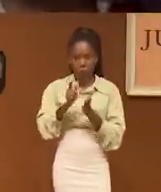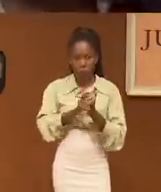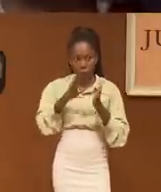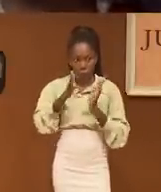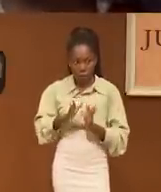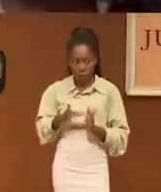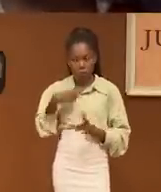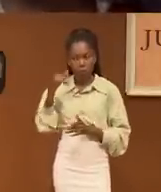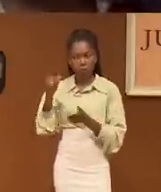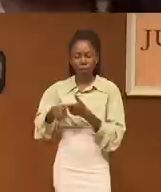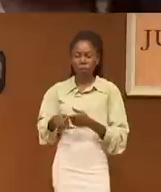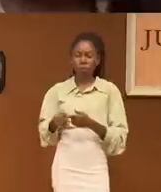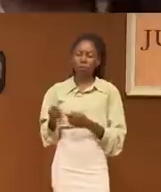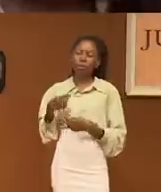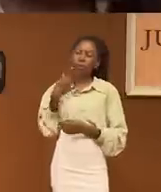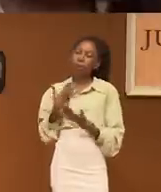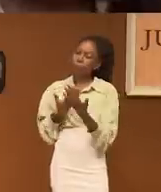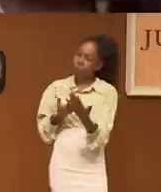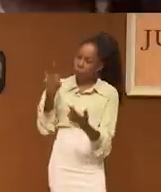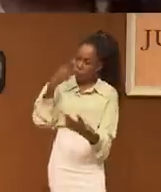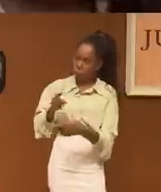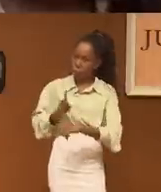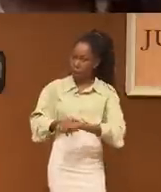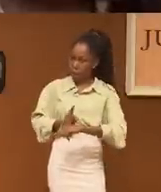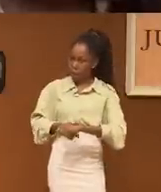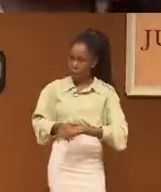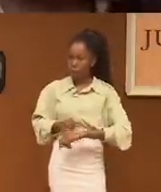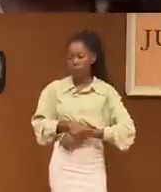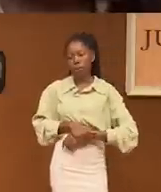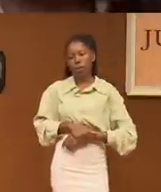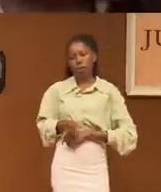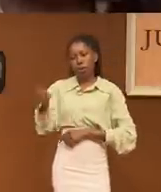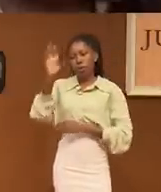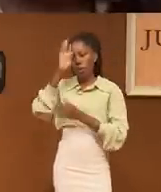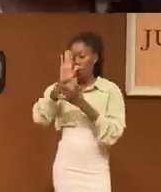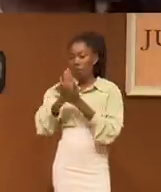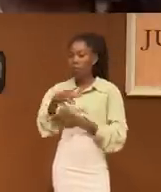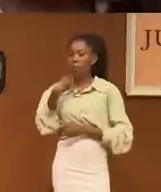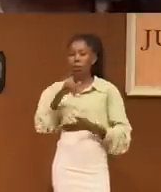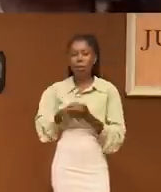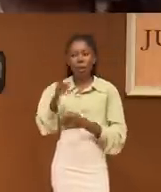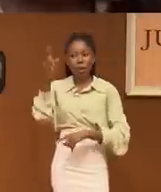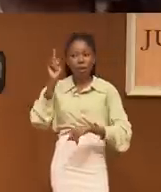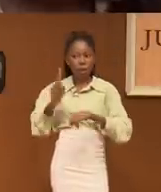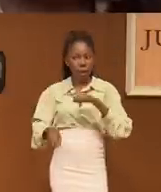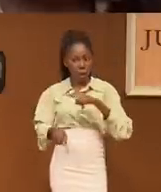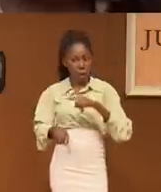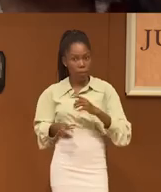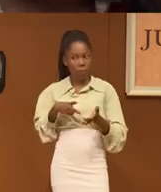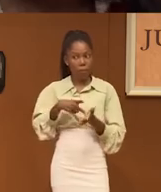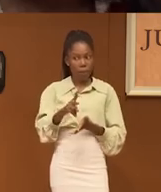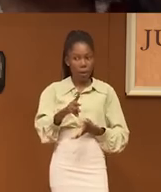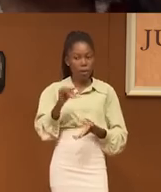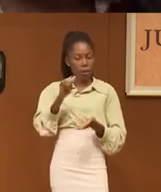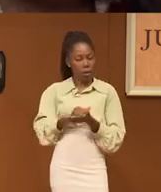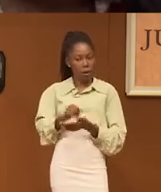time. So when I call my husband, I say, okay, what are we going to do? He said, he can't pay that amount again, that, except if he agrees with us that